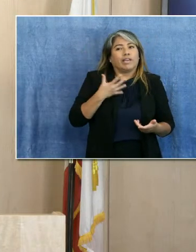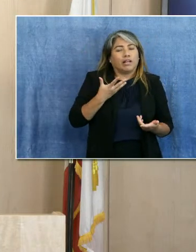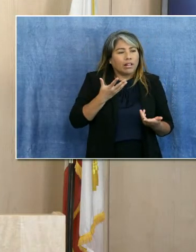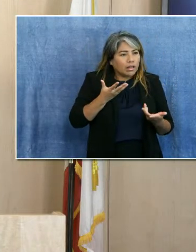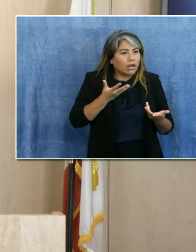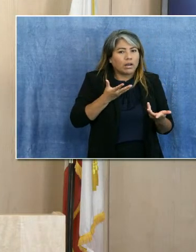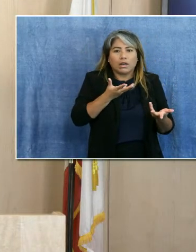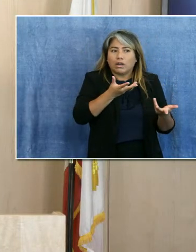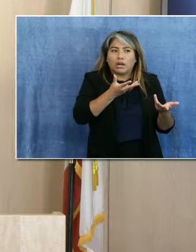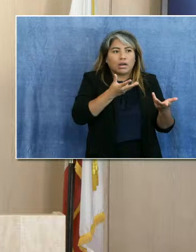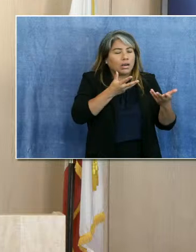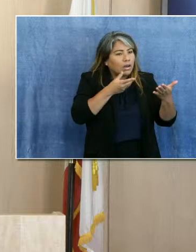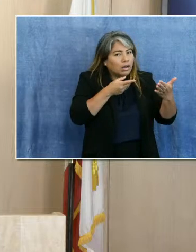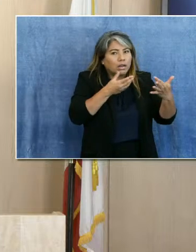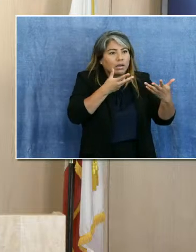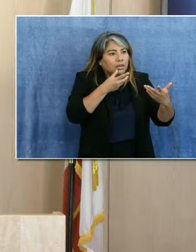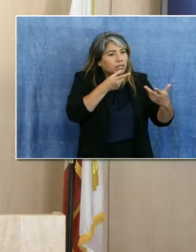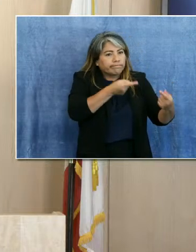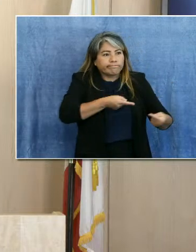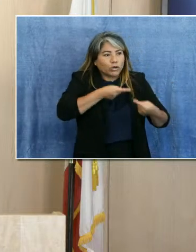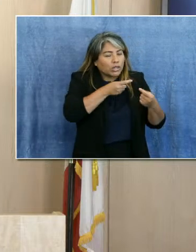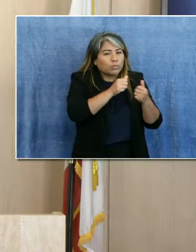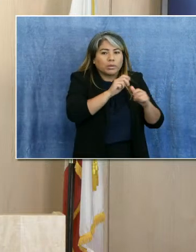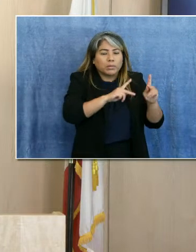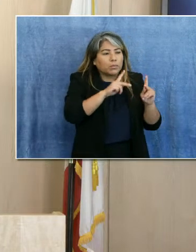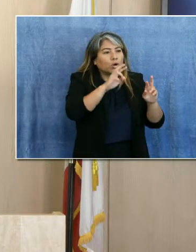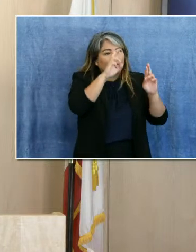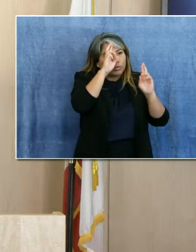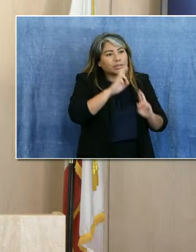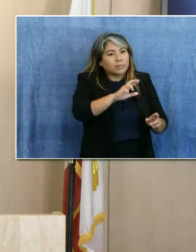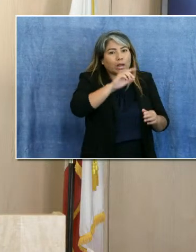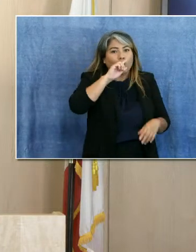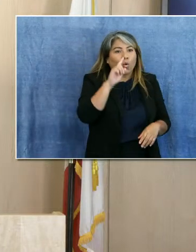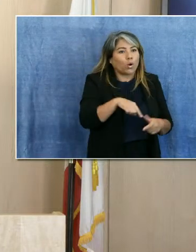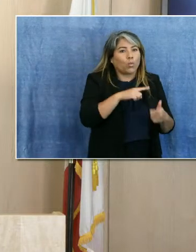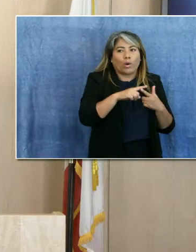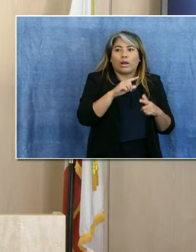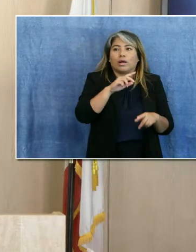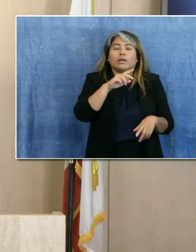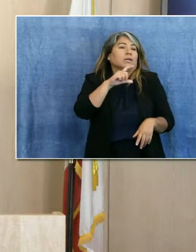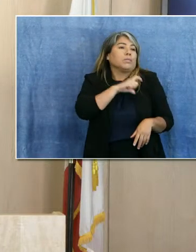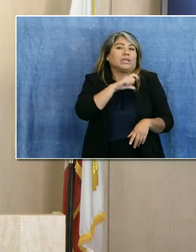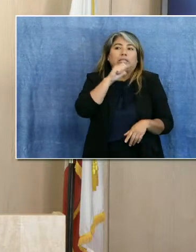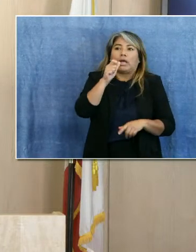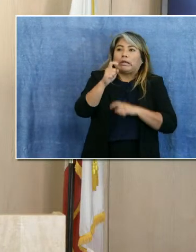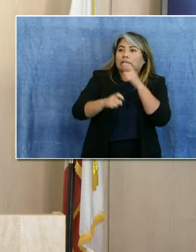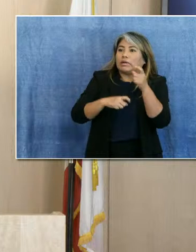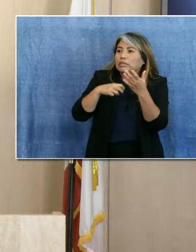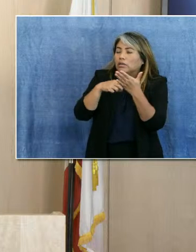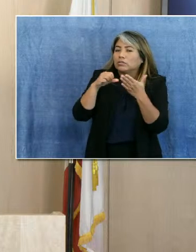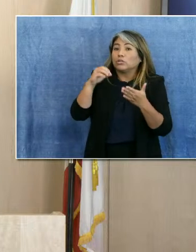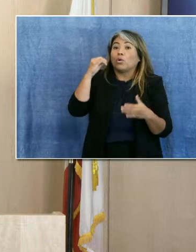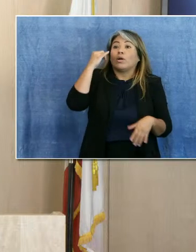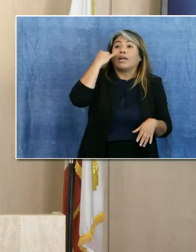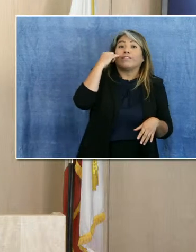people to respect a public health order when there's no enforcement, and if so, how does that change, and do you anticipate change